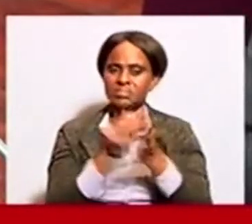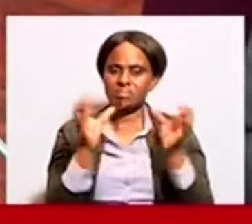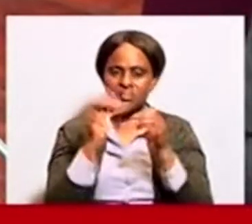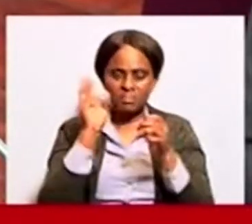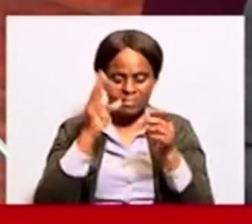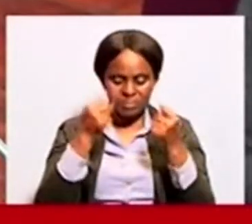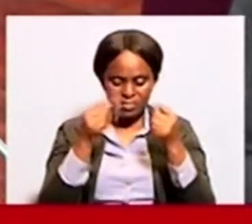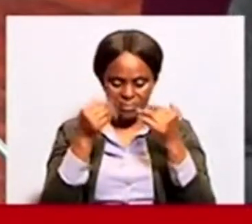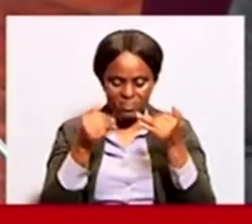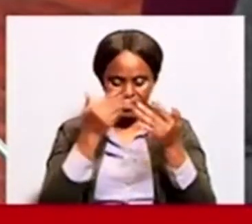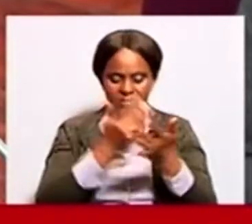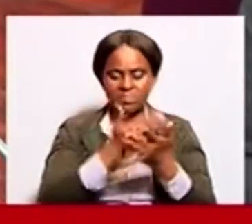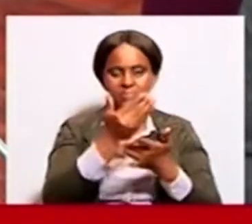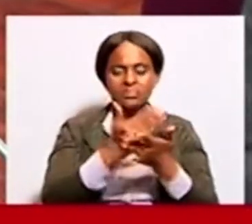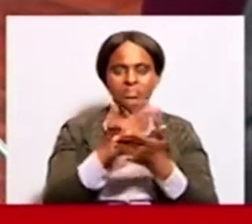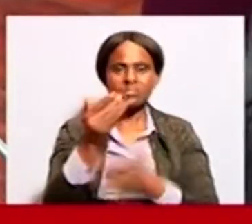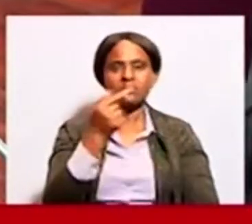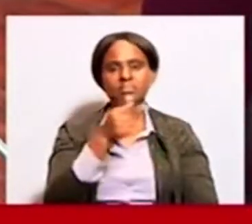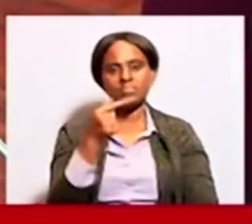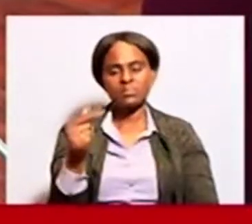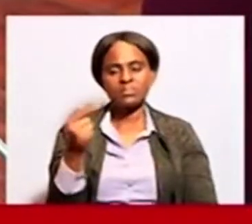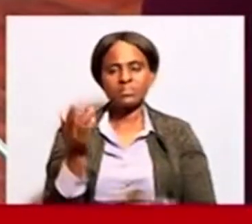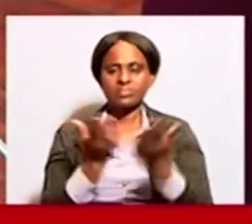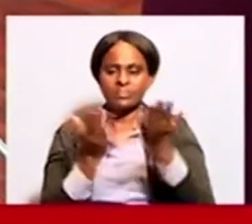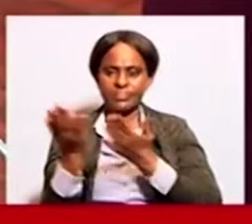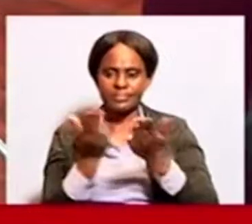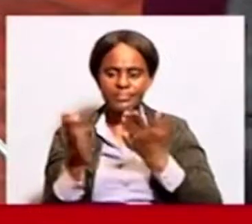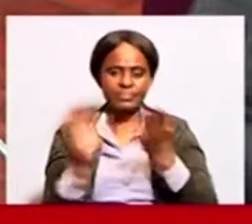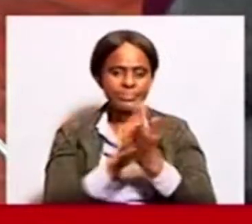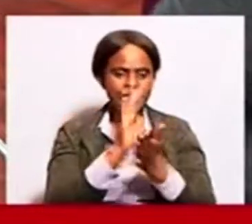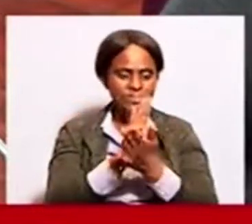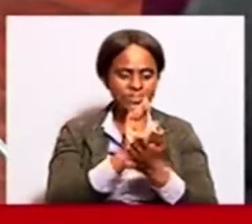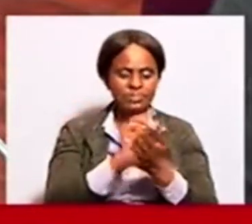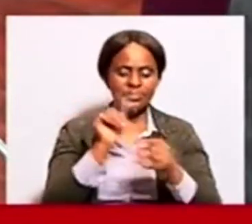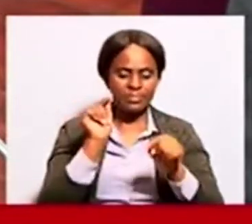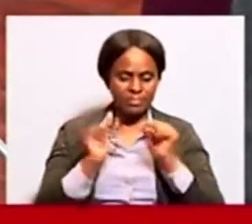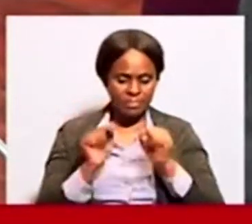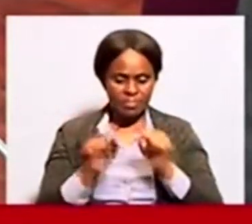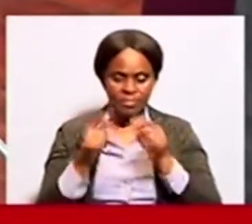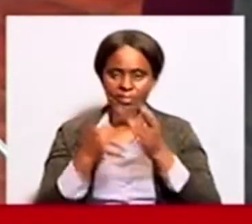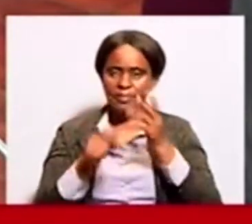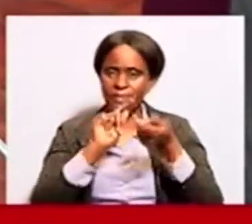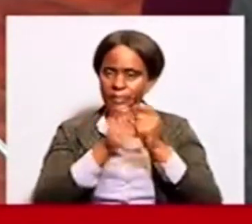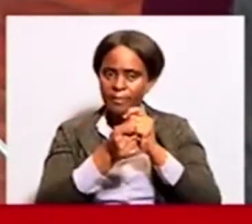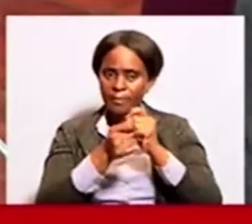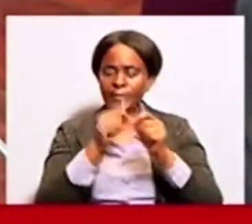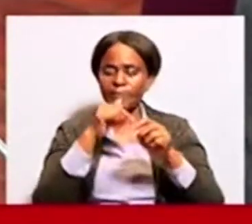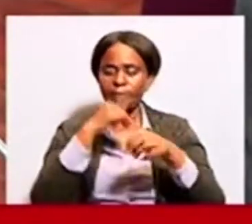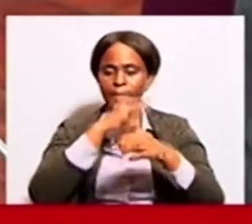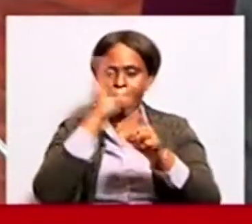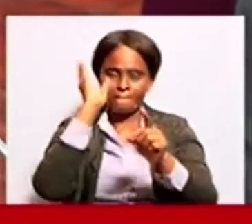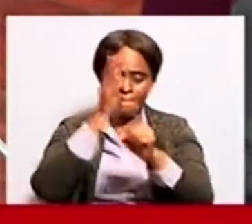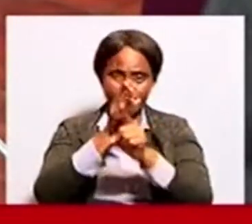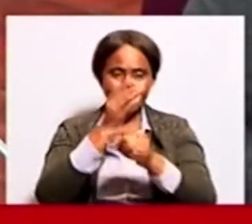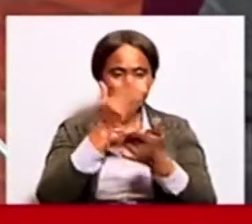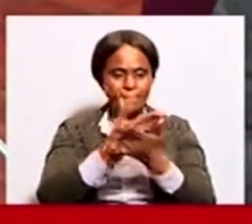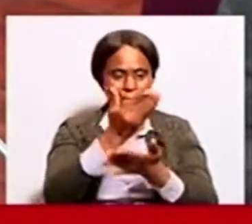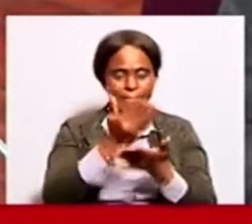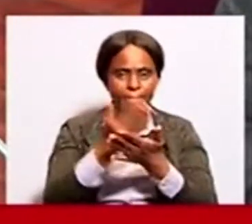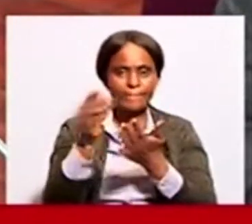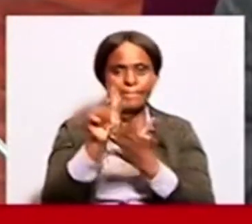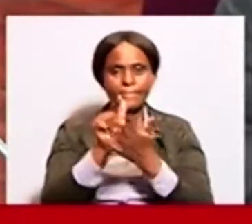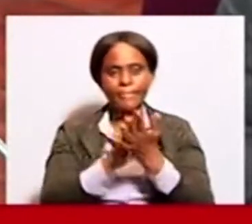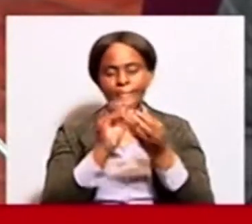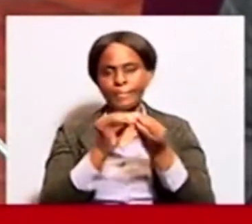Council will endeavor to procure goods and services speedily in light of the recent amendments made to the Procurement Act, number 8